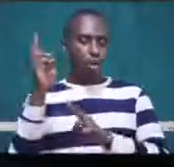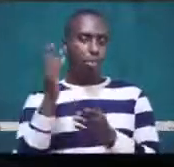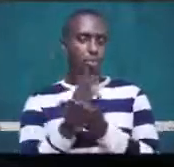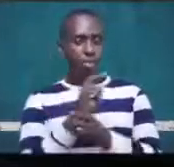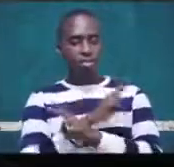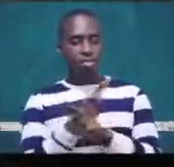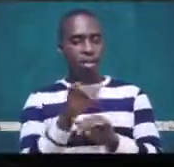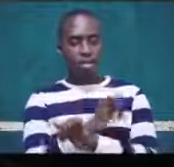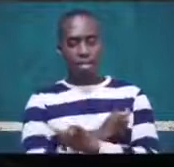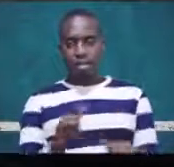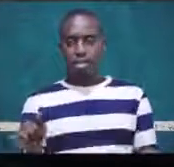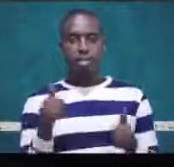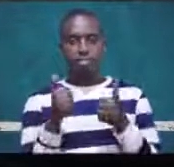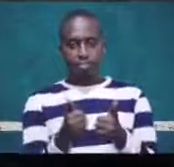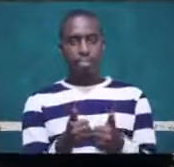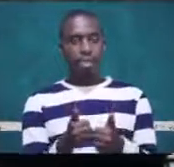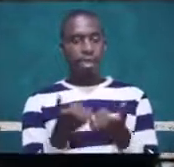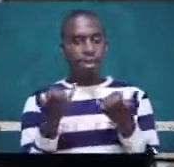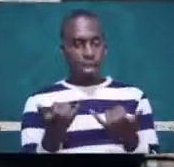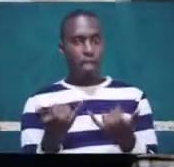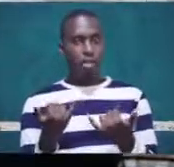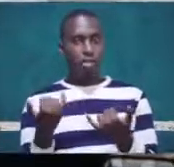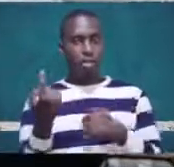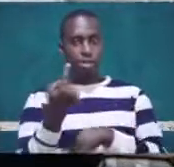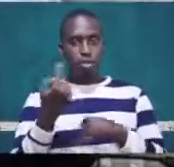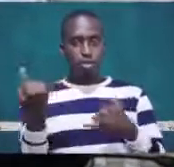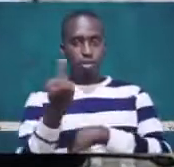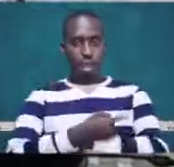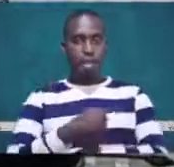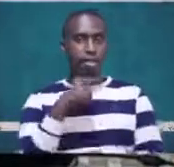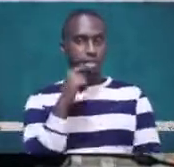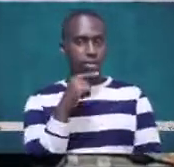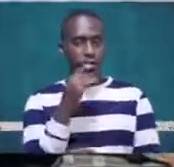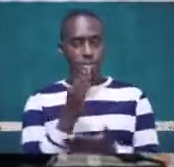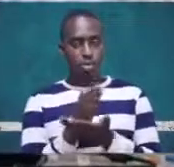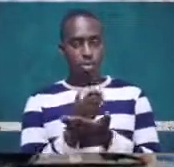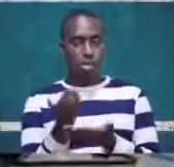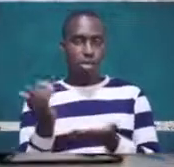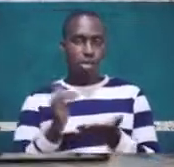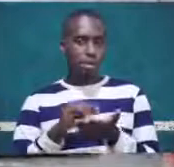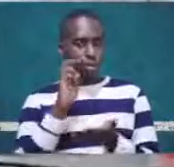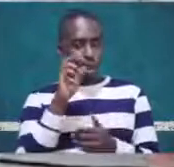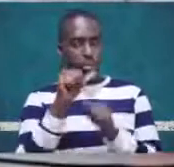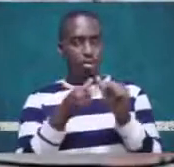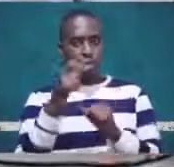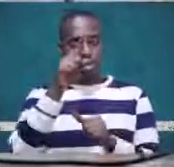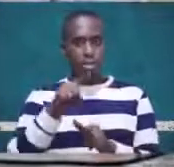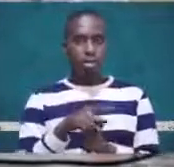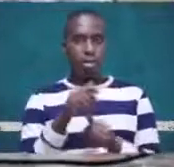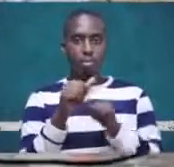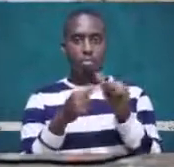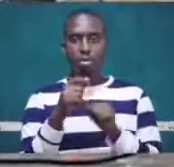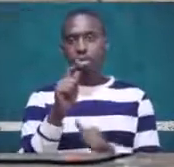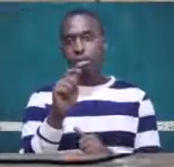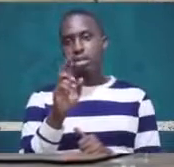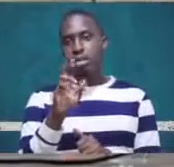right? Now, today's lesson is also the integral of trigonometric function. Of